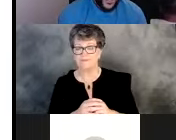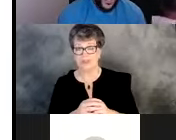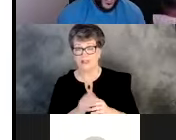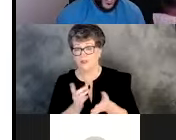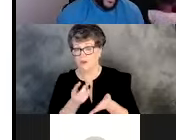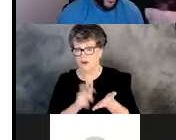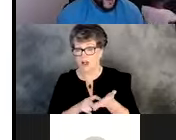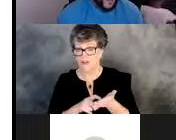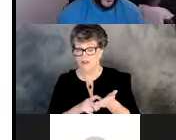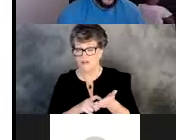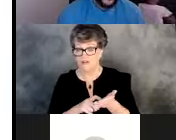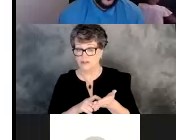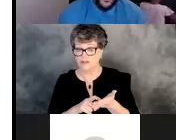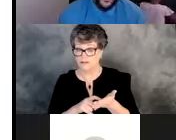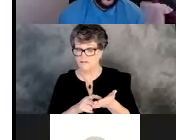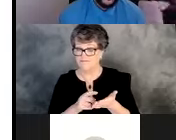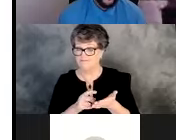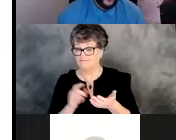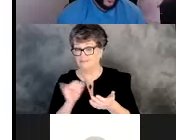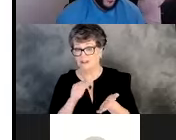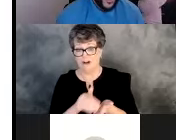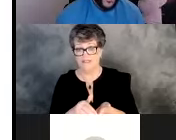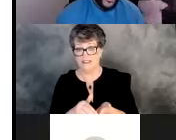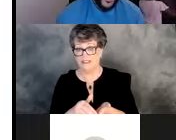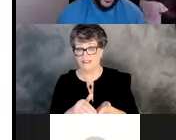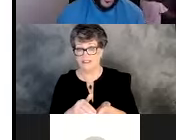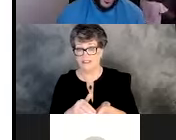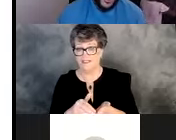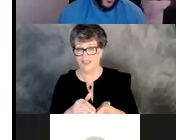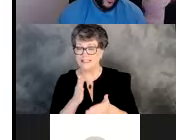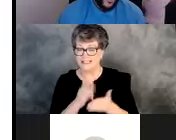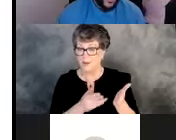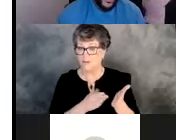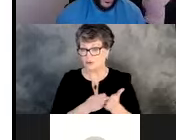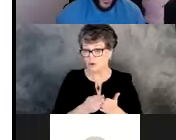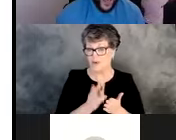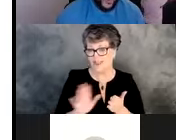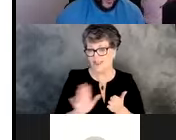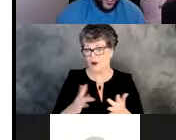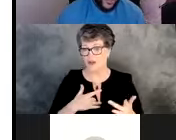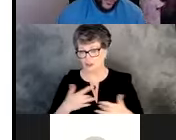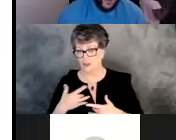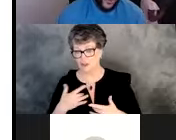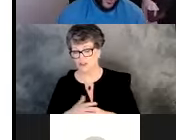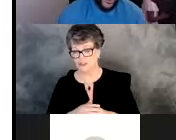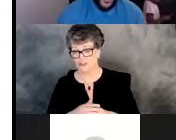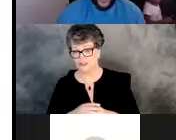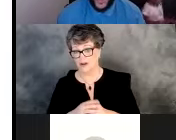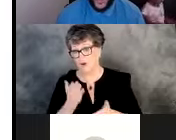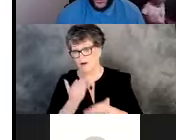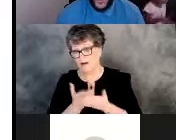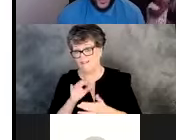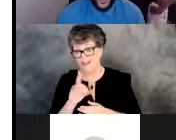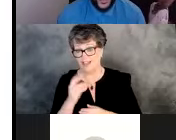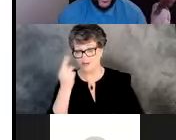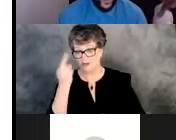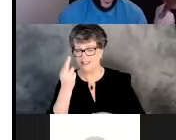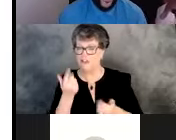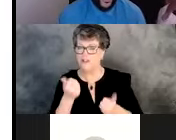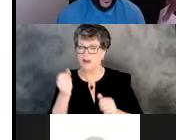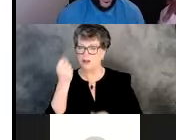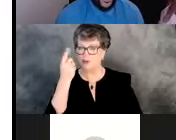Dr. Gates said many times, there's often kind of some truth into some of these concerns or a valid reason for them. So just really trying to understand